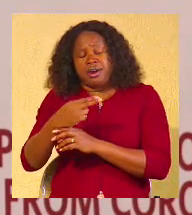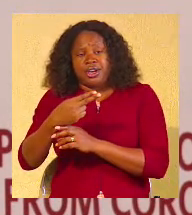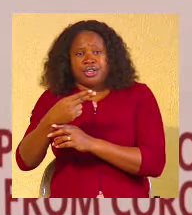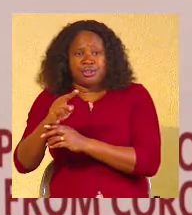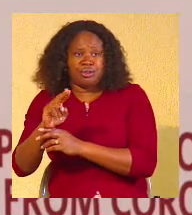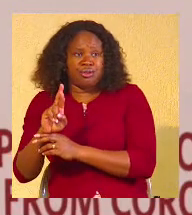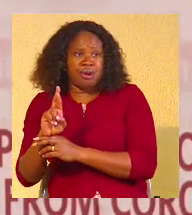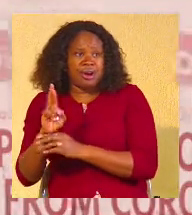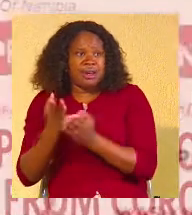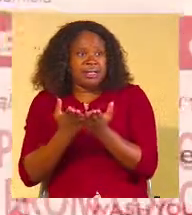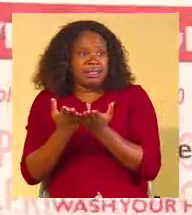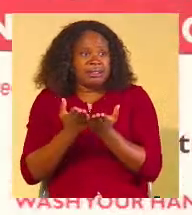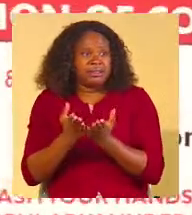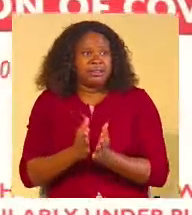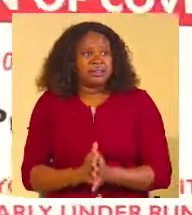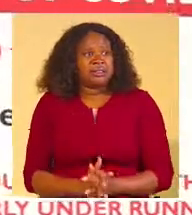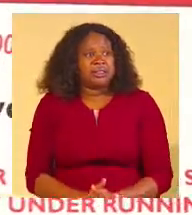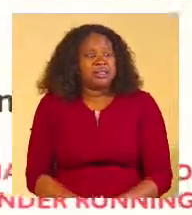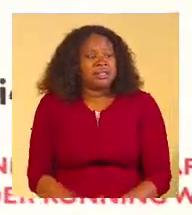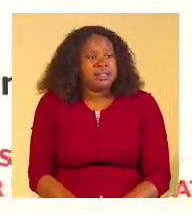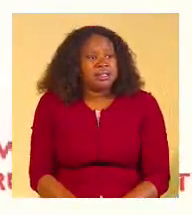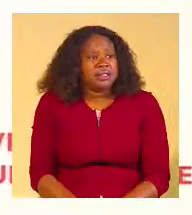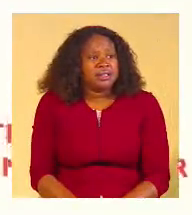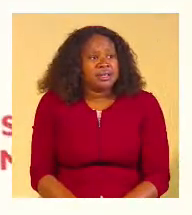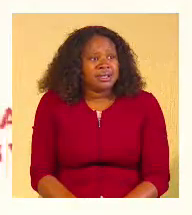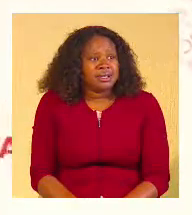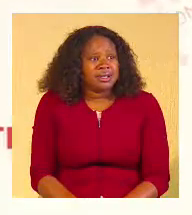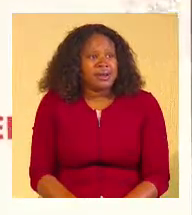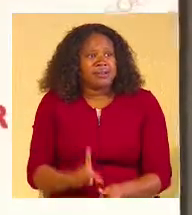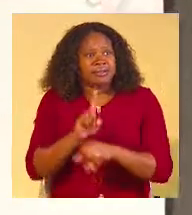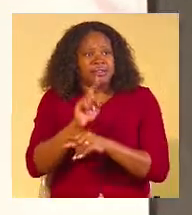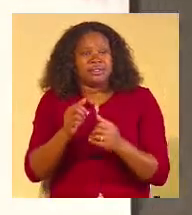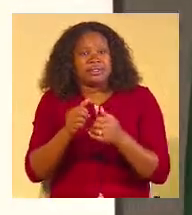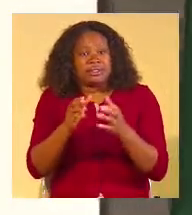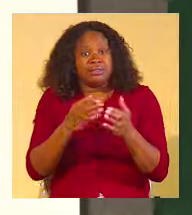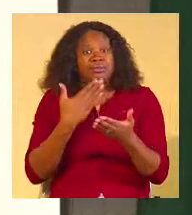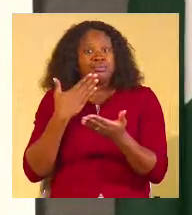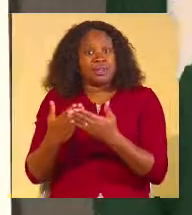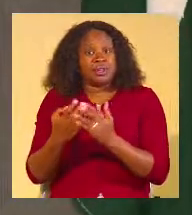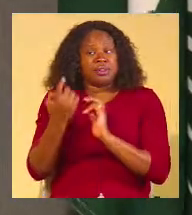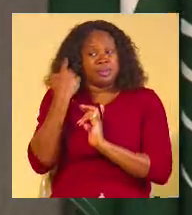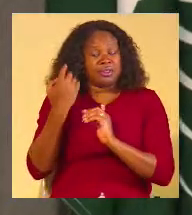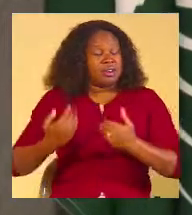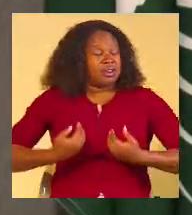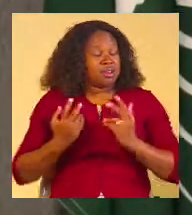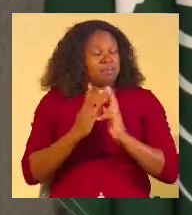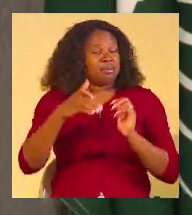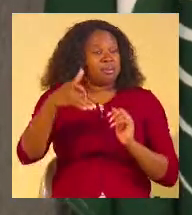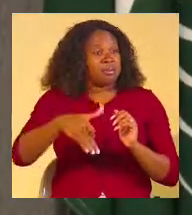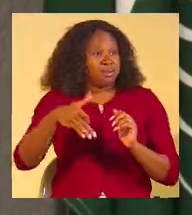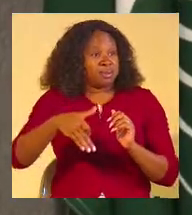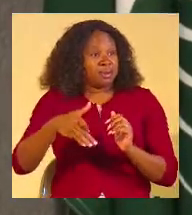services? Thank you very much. I think let me start by commending the ministry and the young people in Namibia through